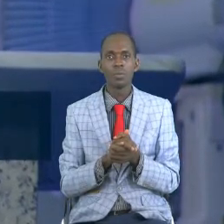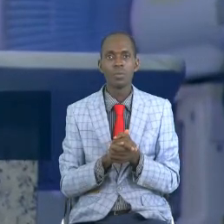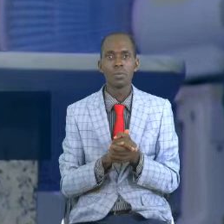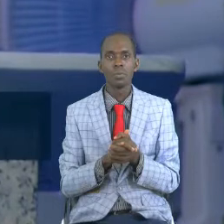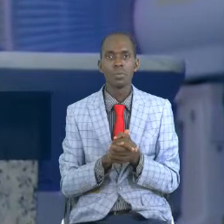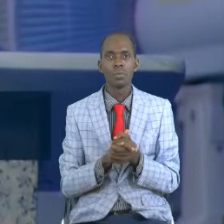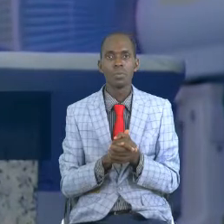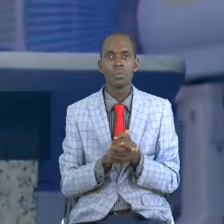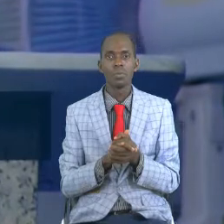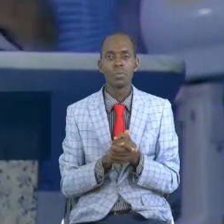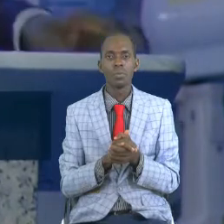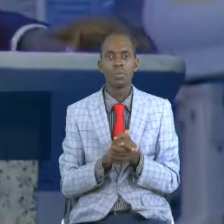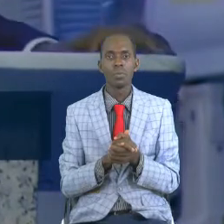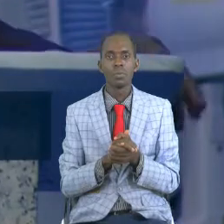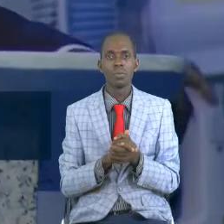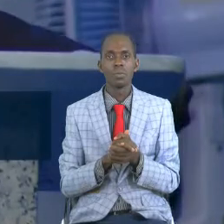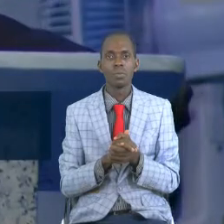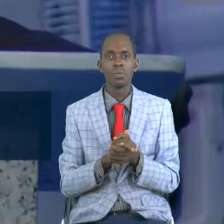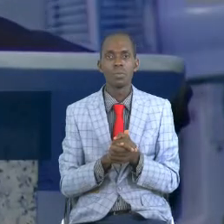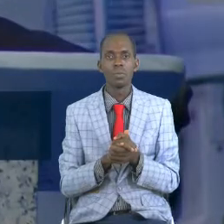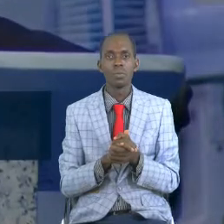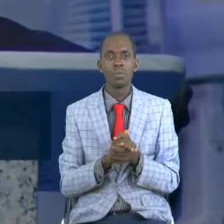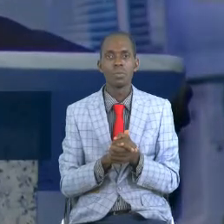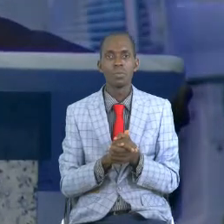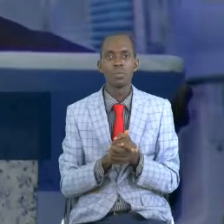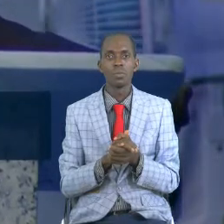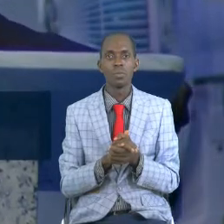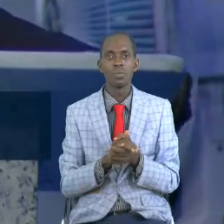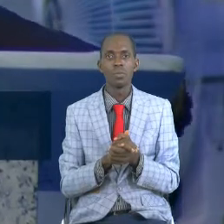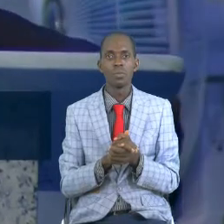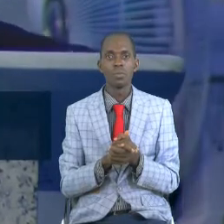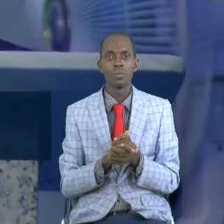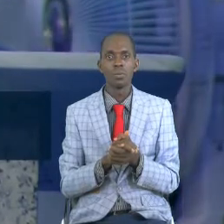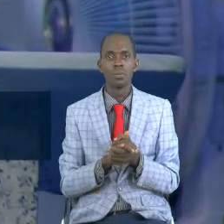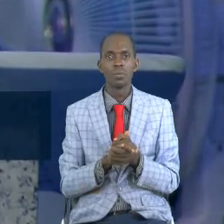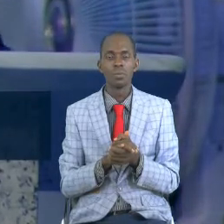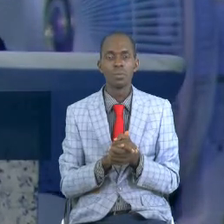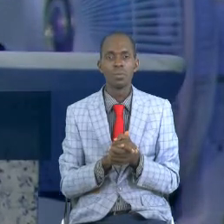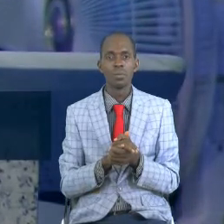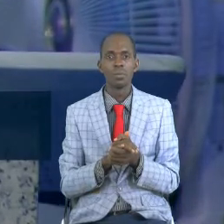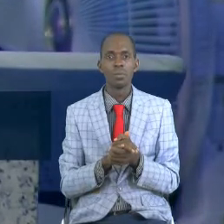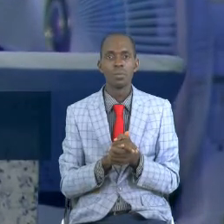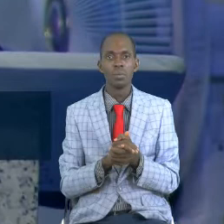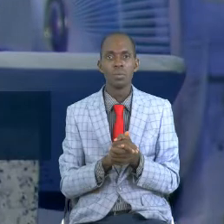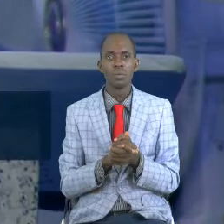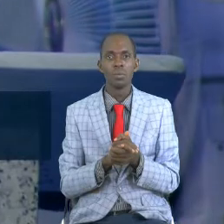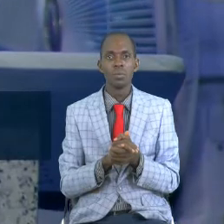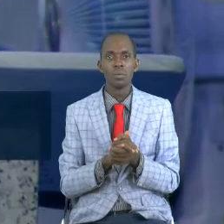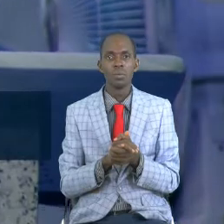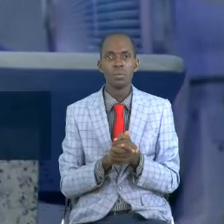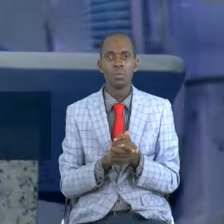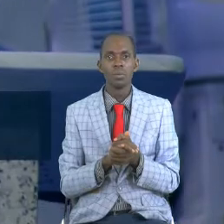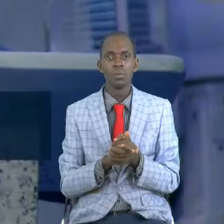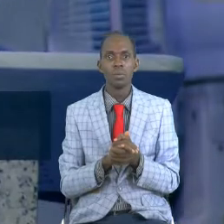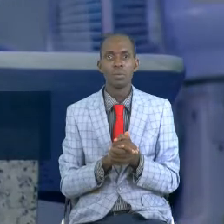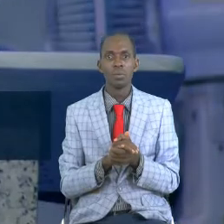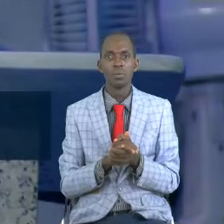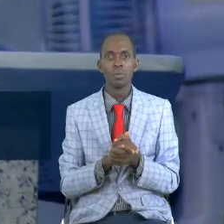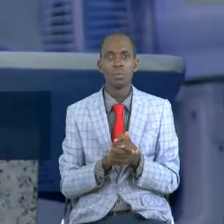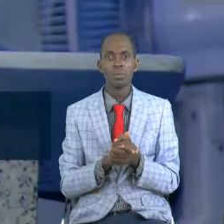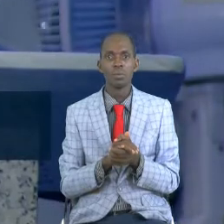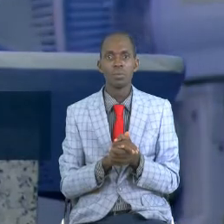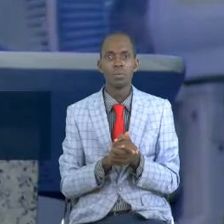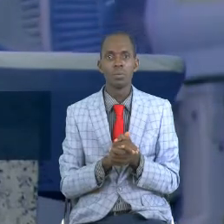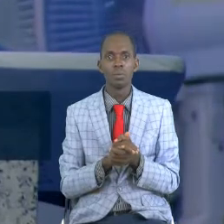the with the counseling their name their address their telephone number and those of you have